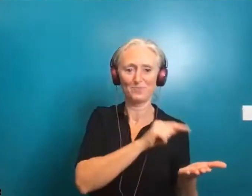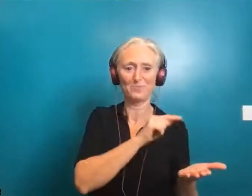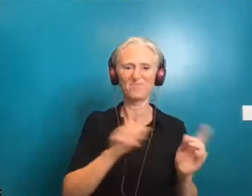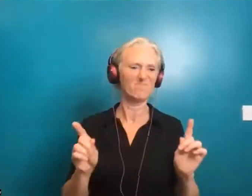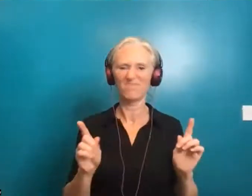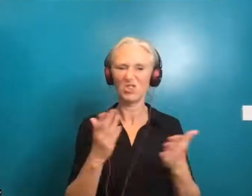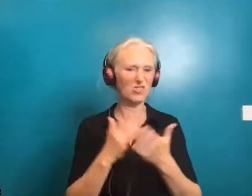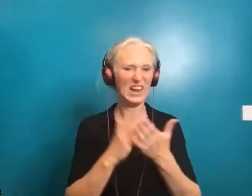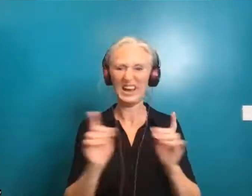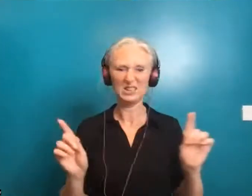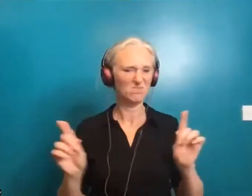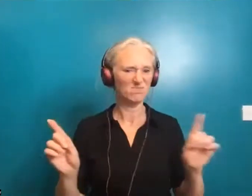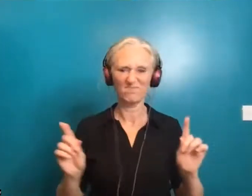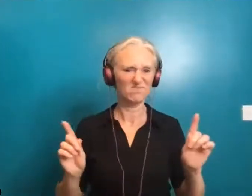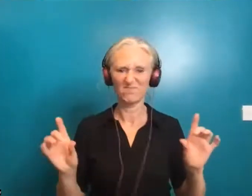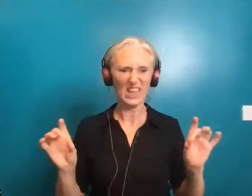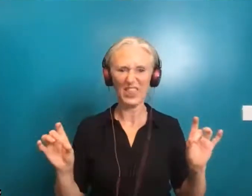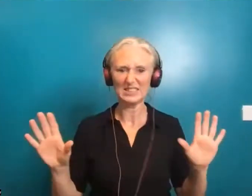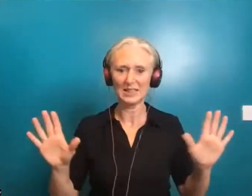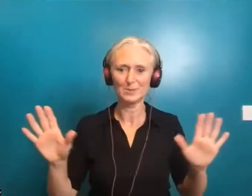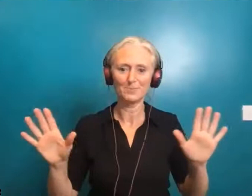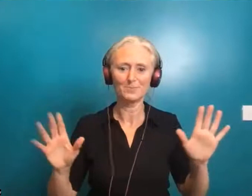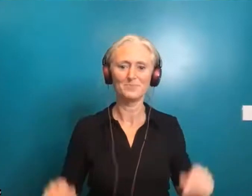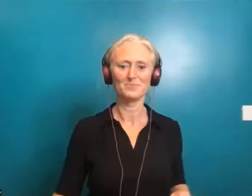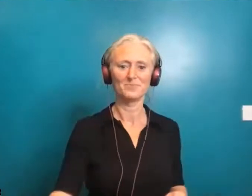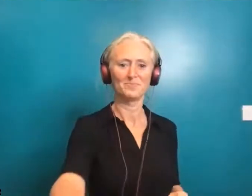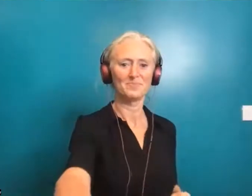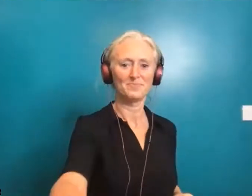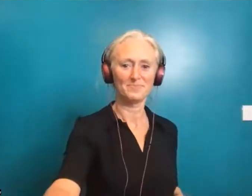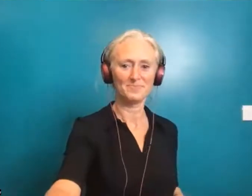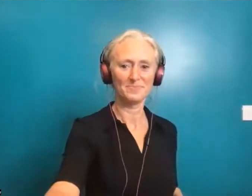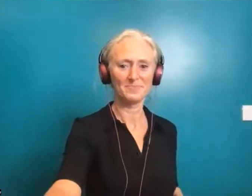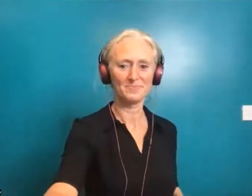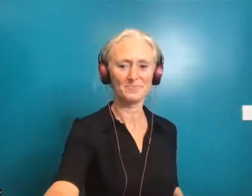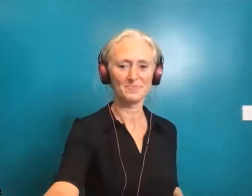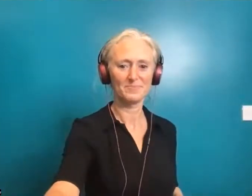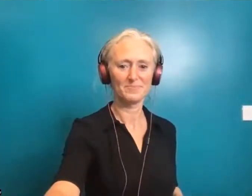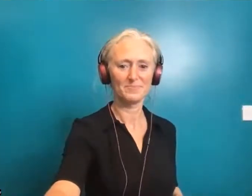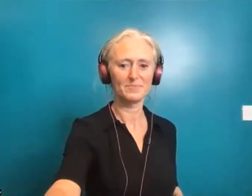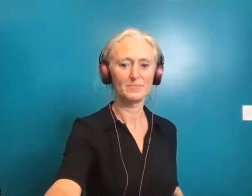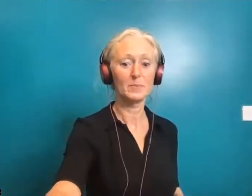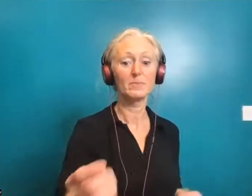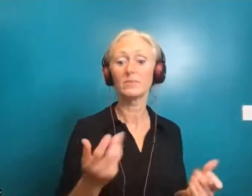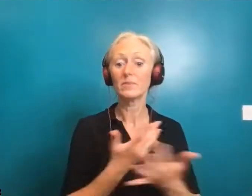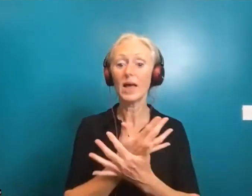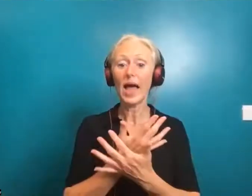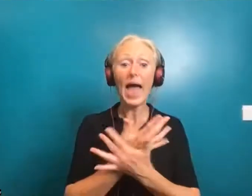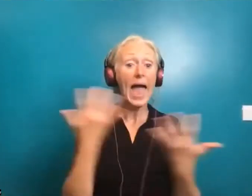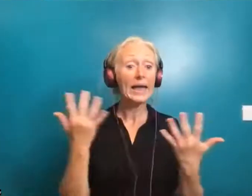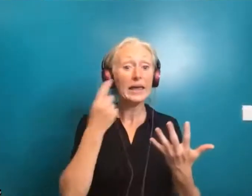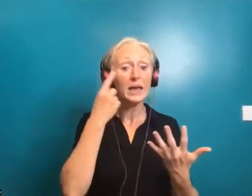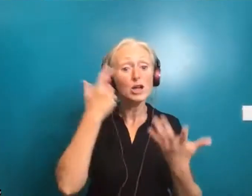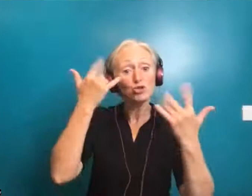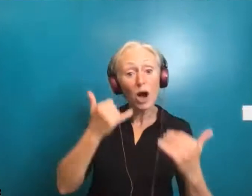Yeah, that's basically the difference. Okay, thank you. Are there any trials or studies in the UK for